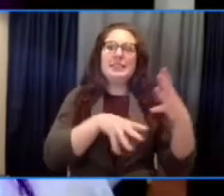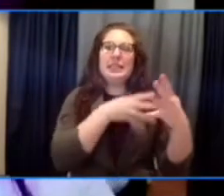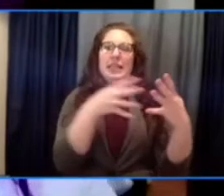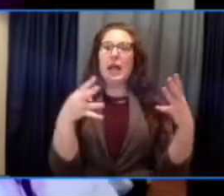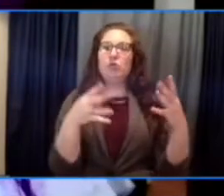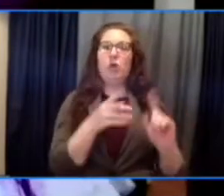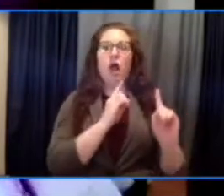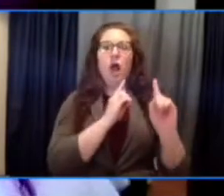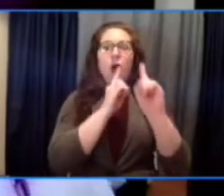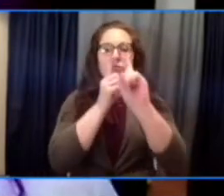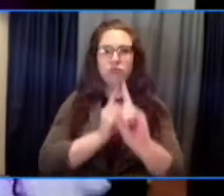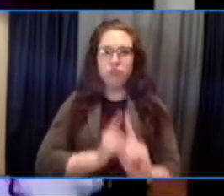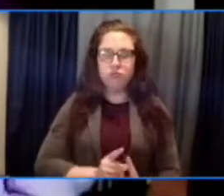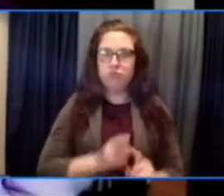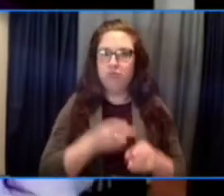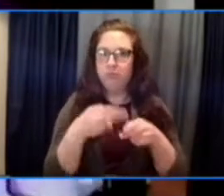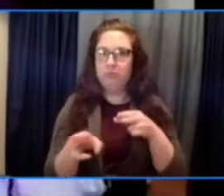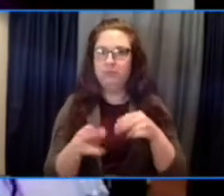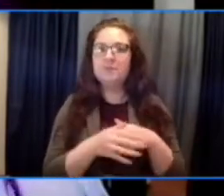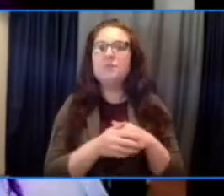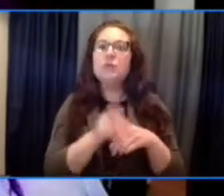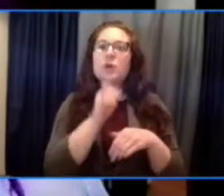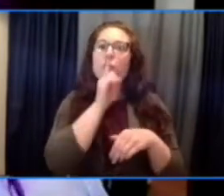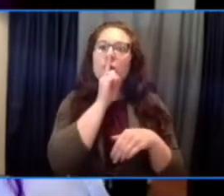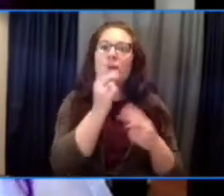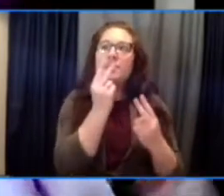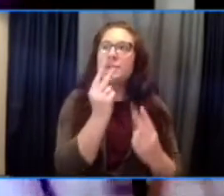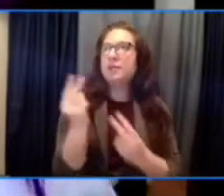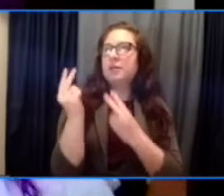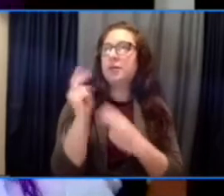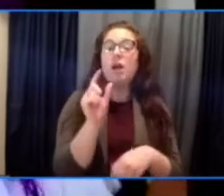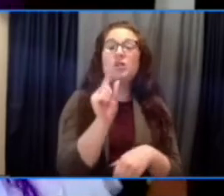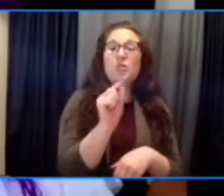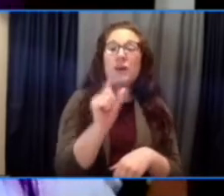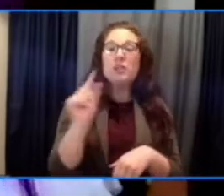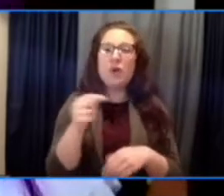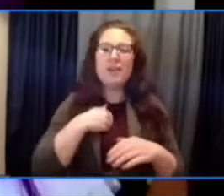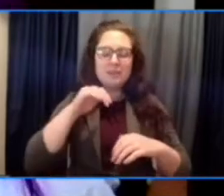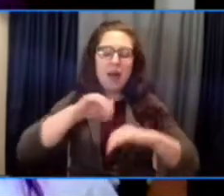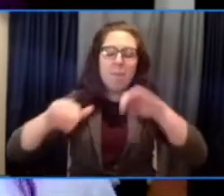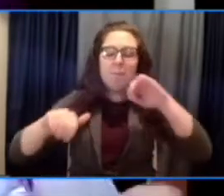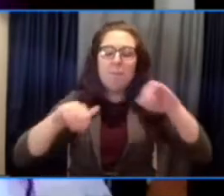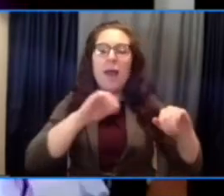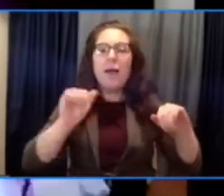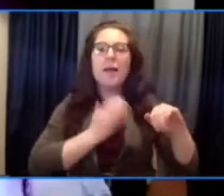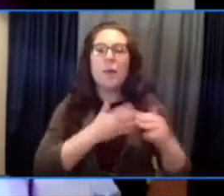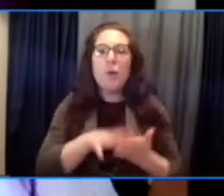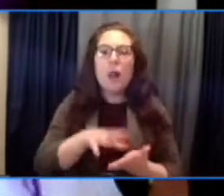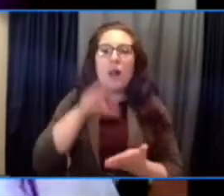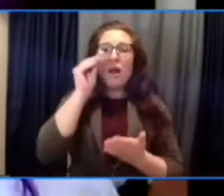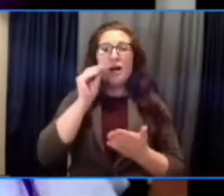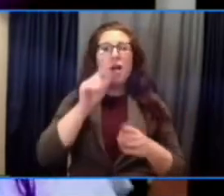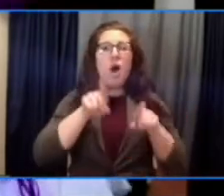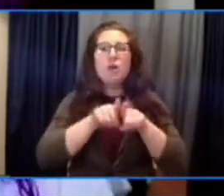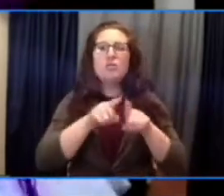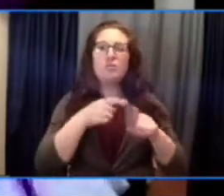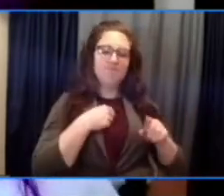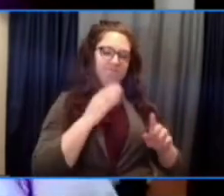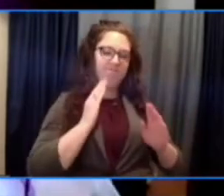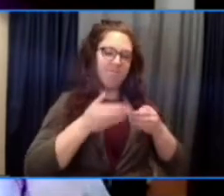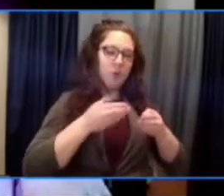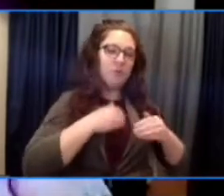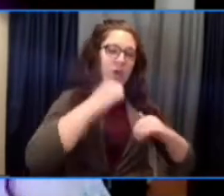looks back at 2020 and unpacks our learnings on ballot measures and the resilience of our people. Tomorrow, we'll focus on our path